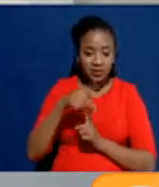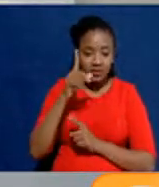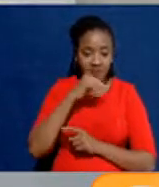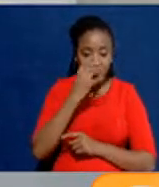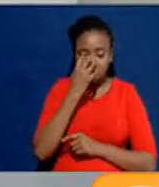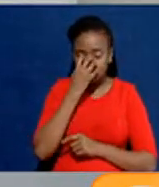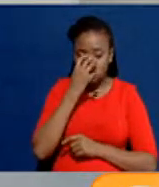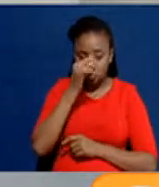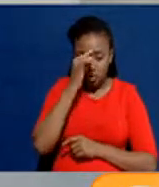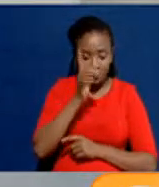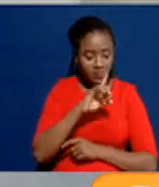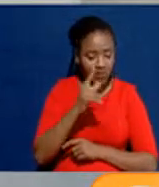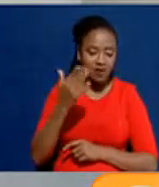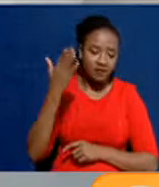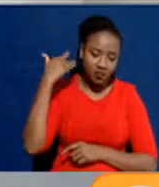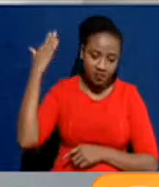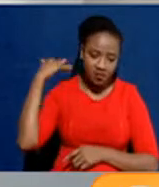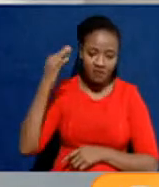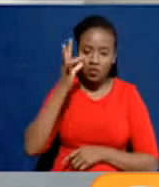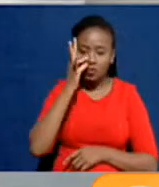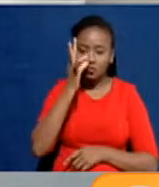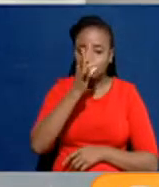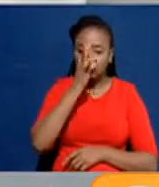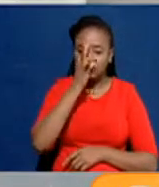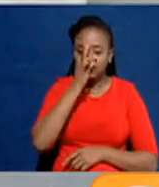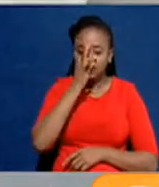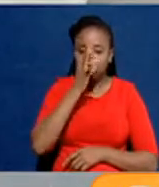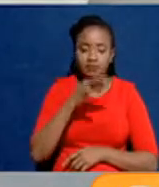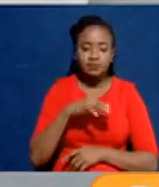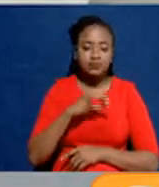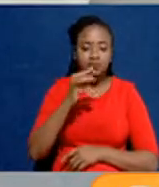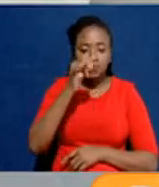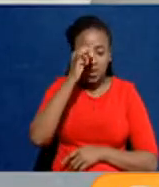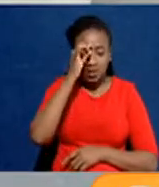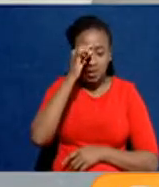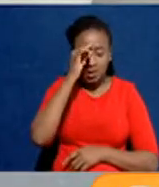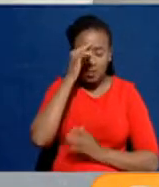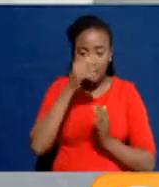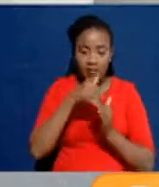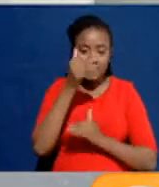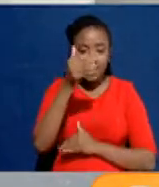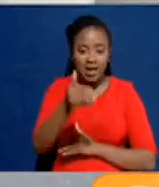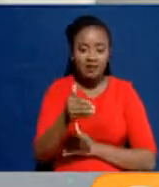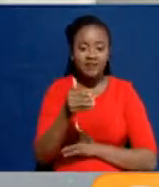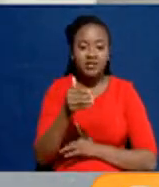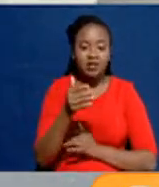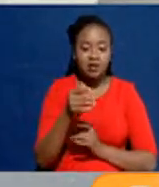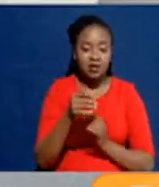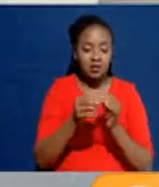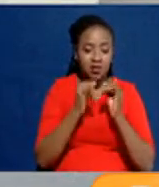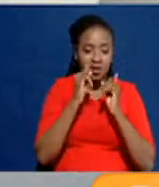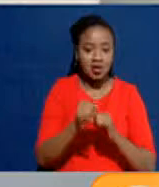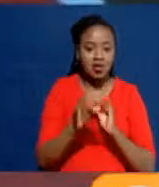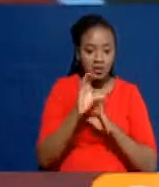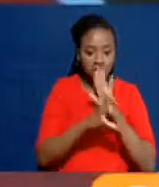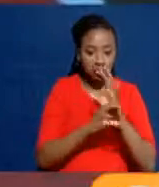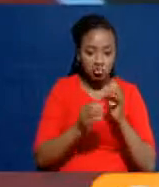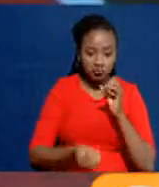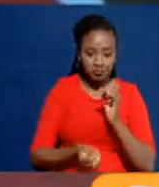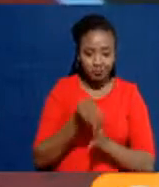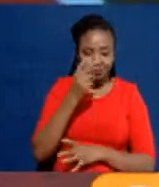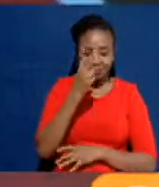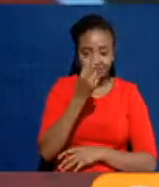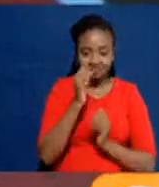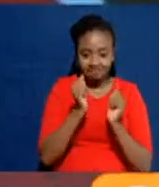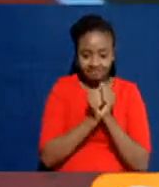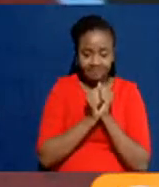started way back with the Kibaki administration, which after transitioning to the new constitution in 2010,